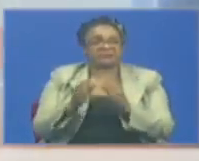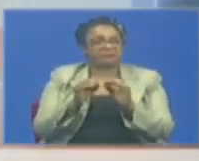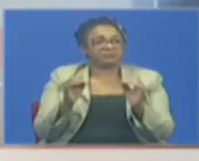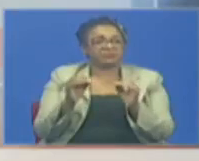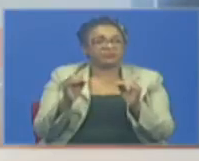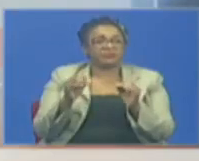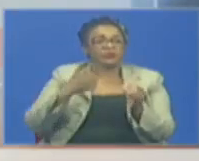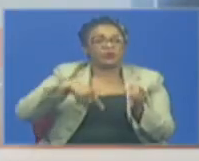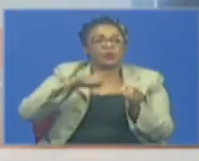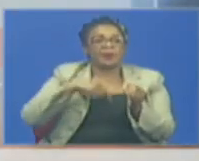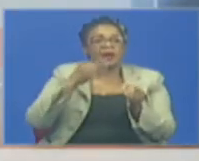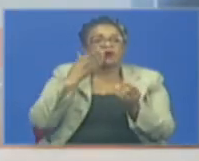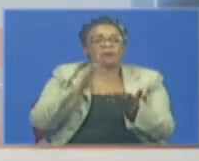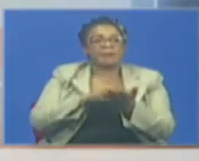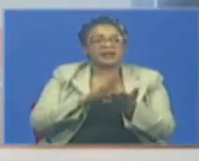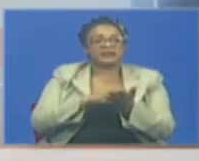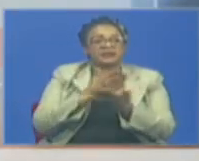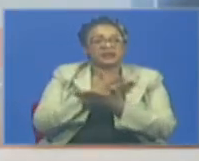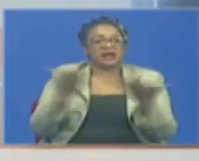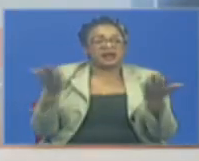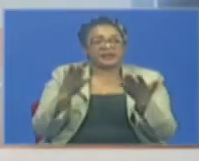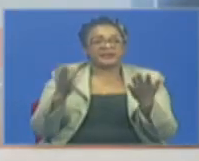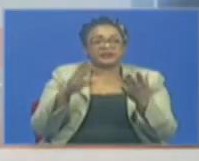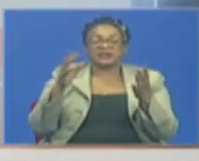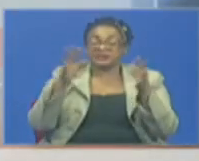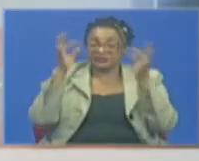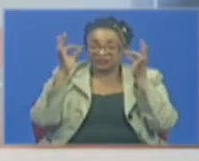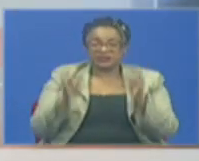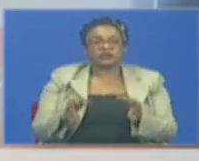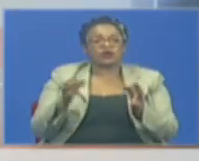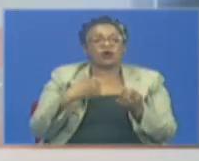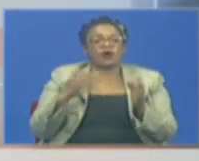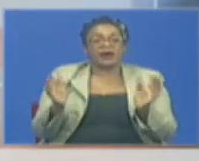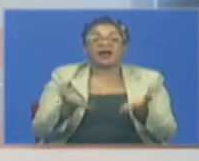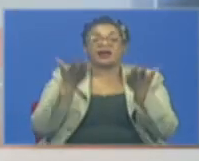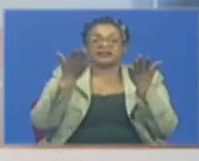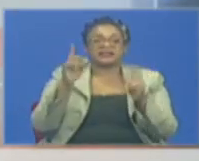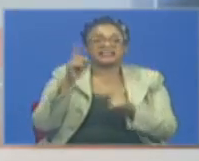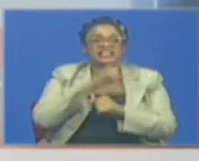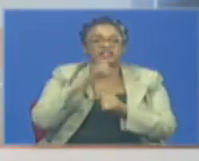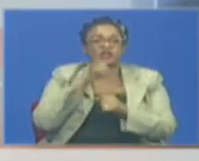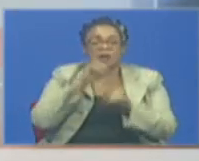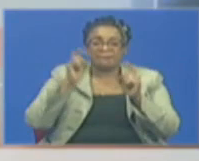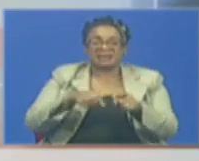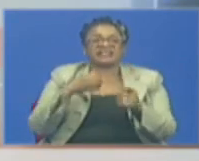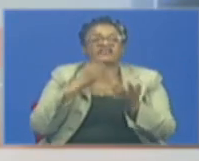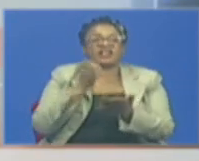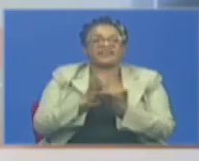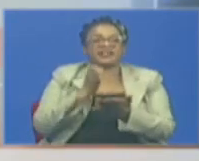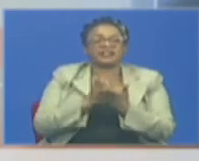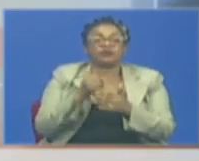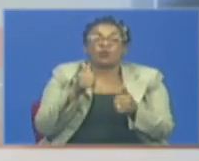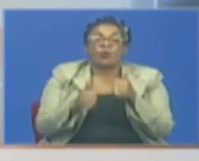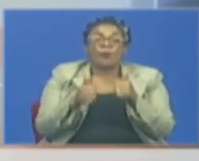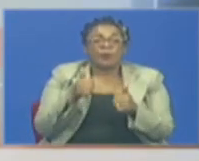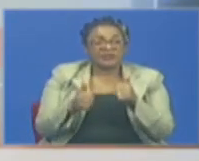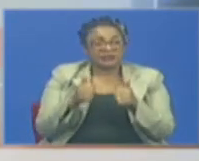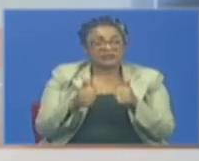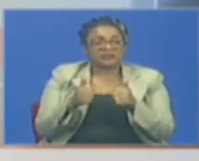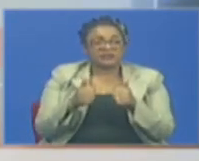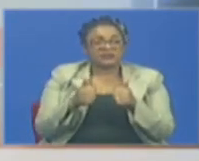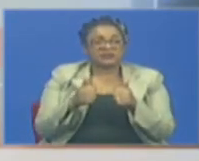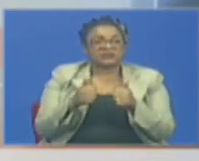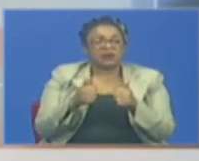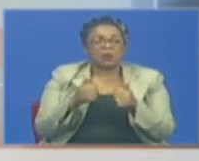any decision on enhancing or easing movement restrictions must be based on evidence, which evidence entails doing